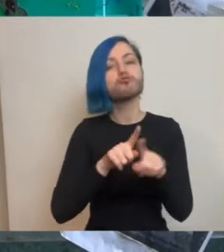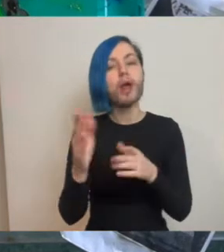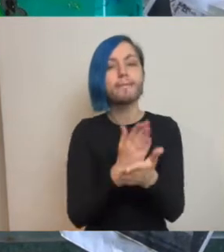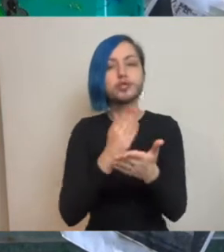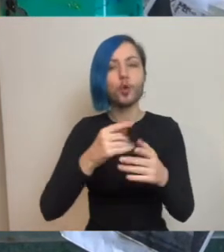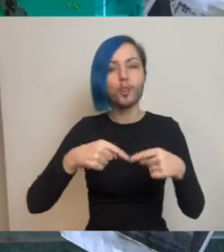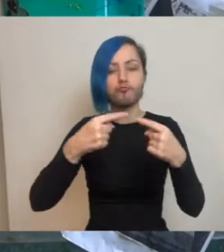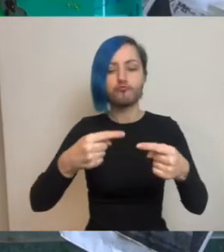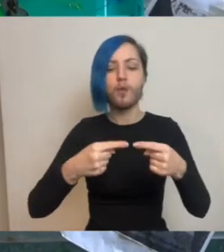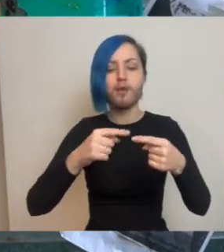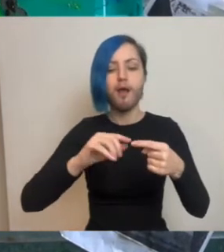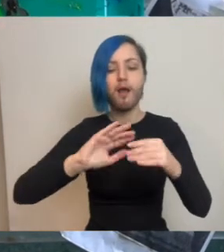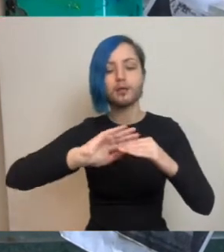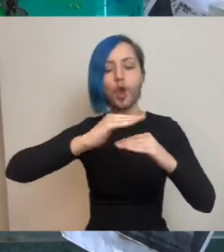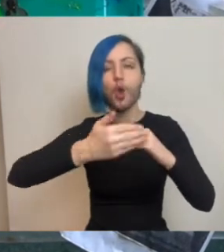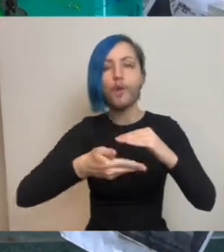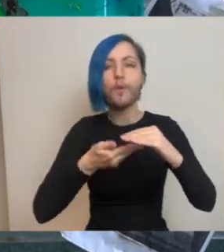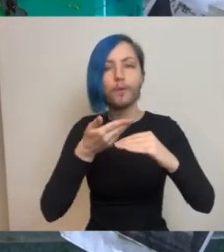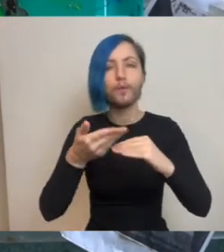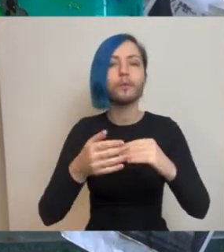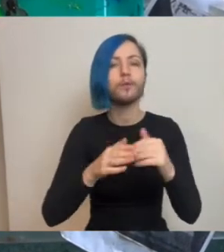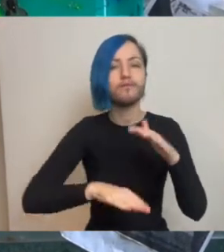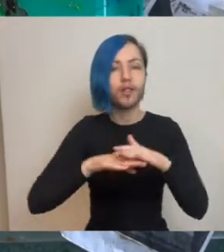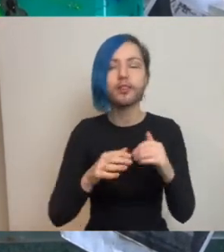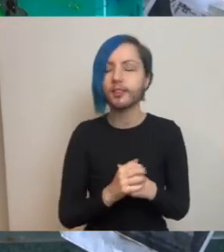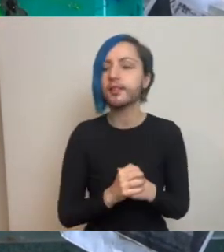possible across the roller.